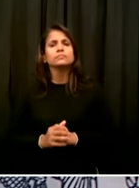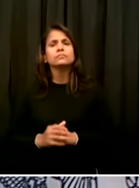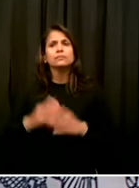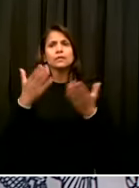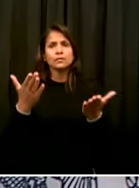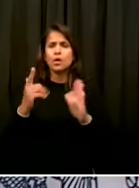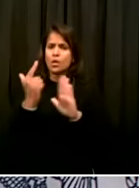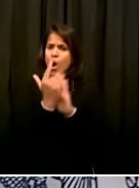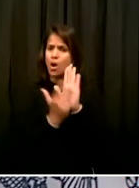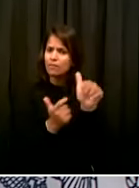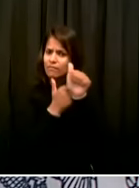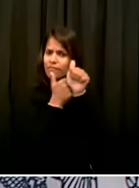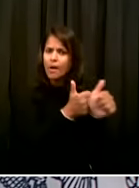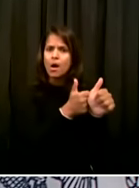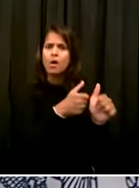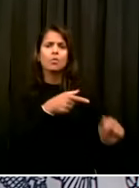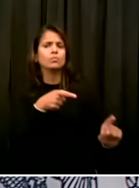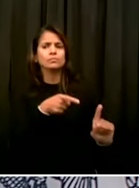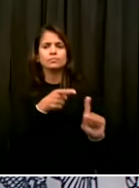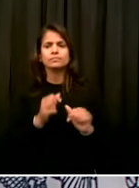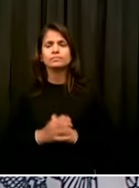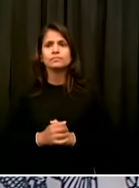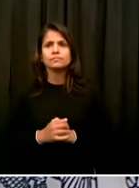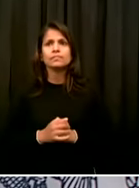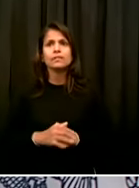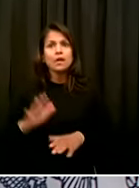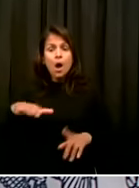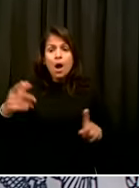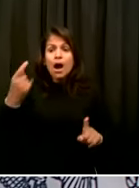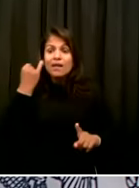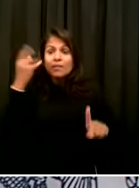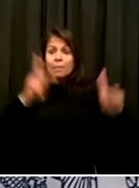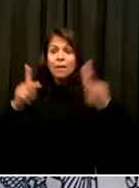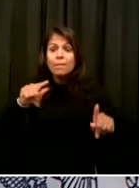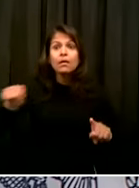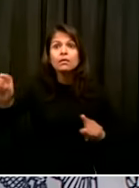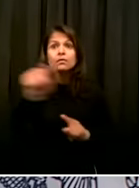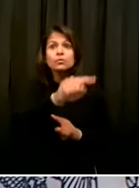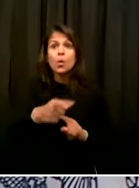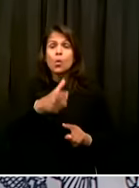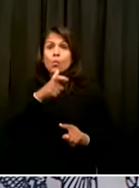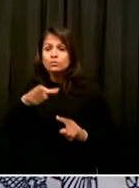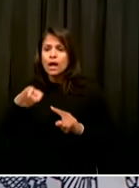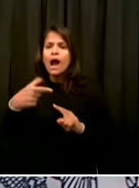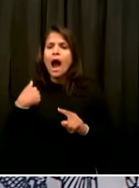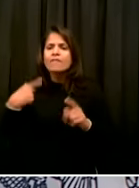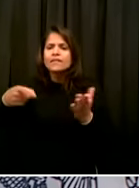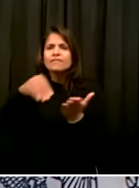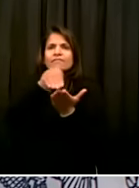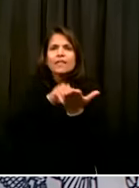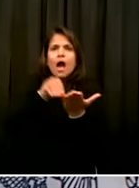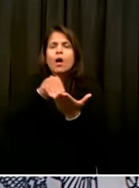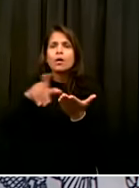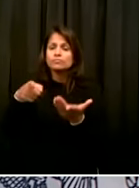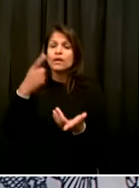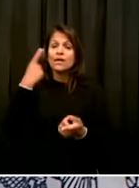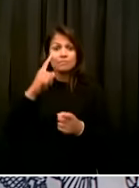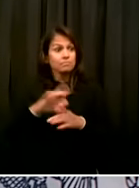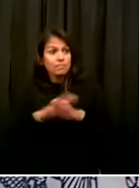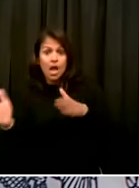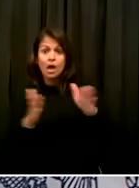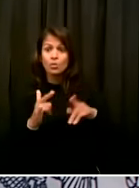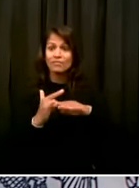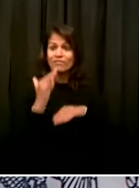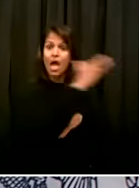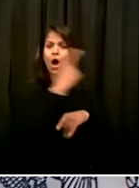that questionnaire about their travel, to give us a way to contact them, and then to comply with the quarantine. And I want to